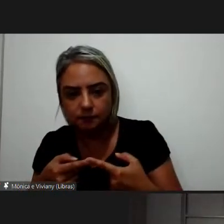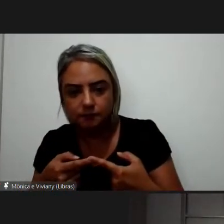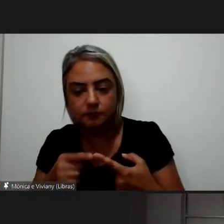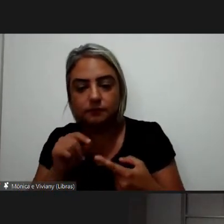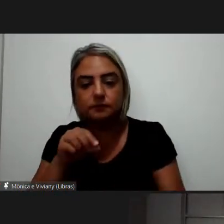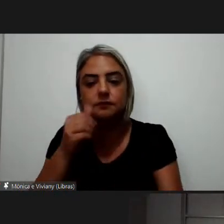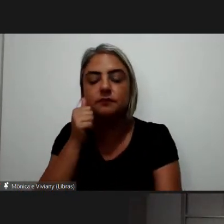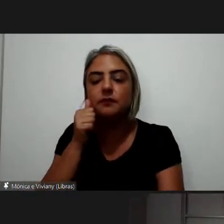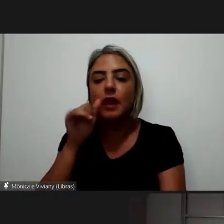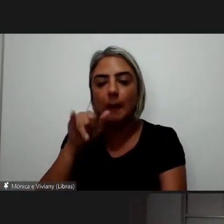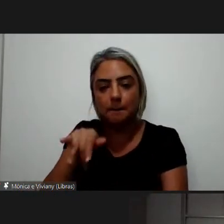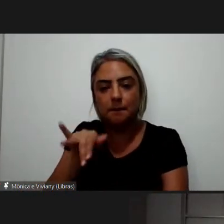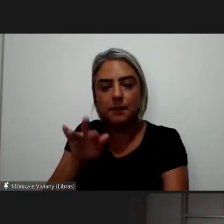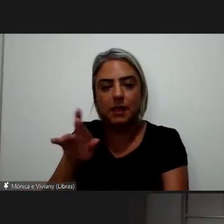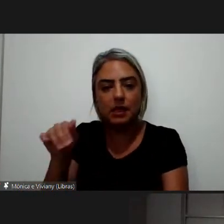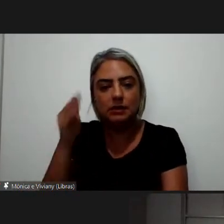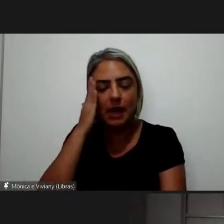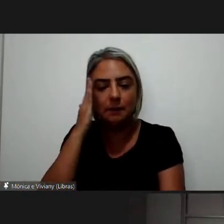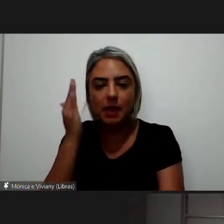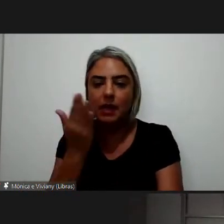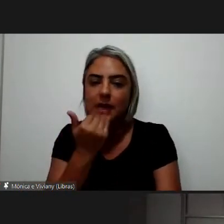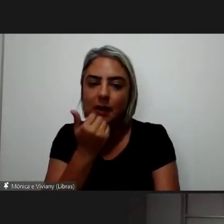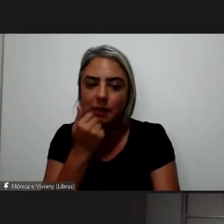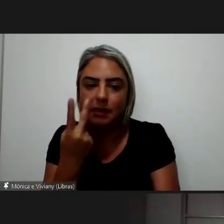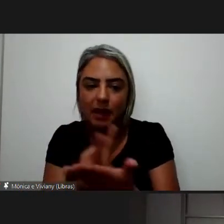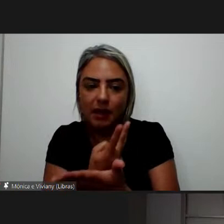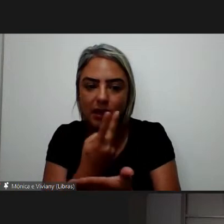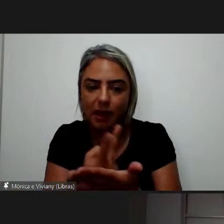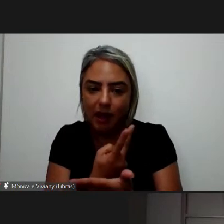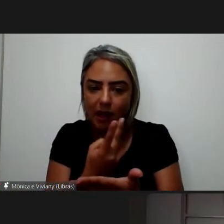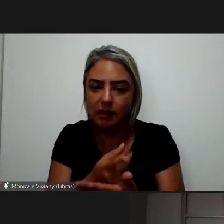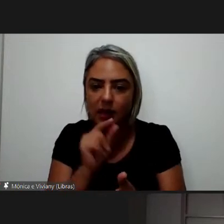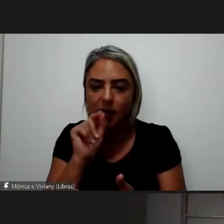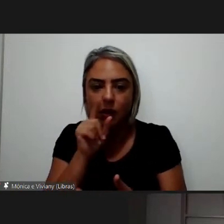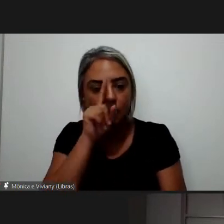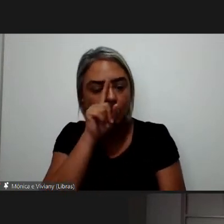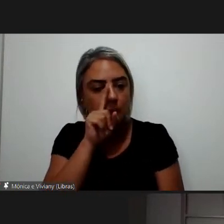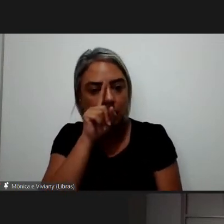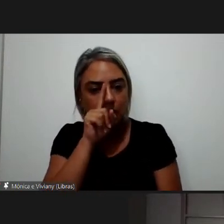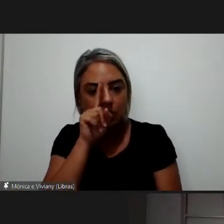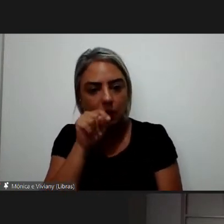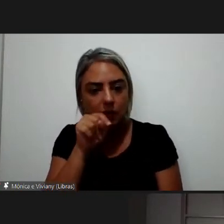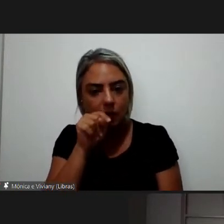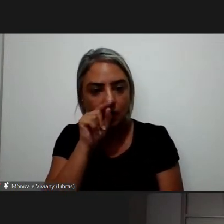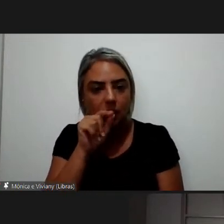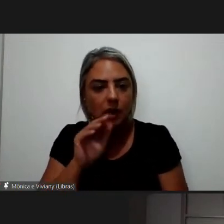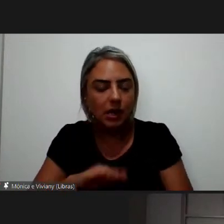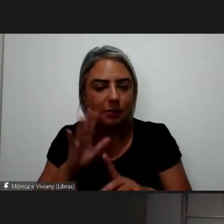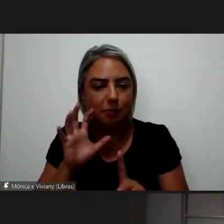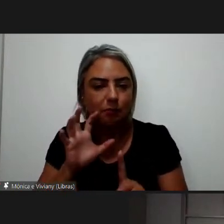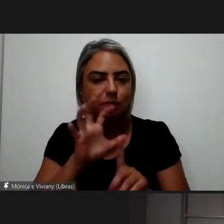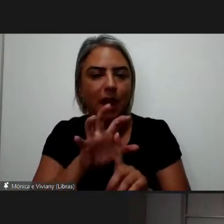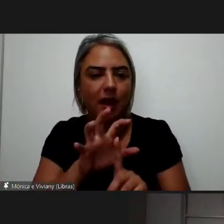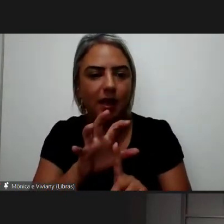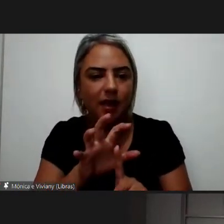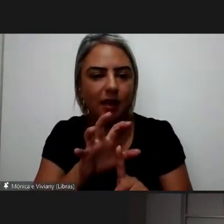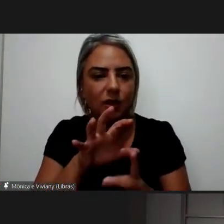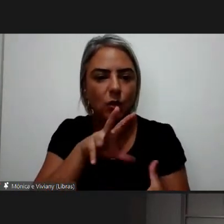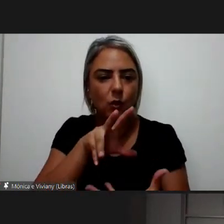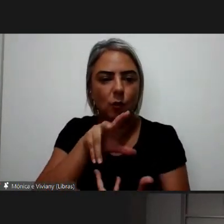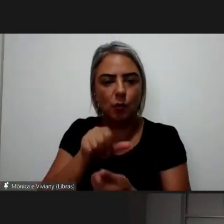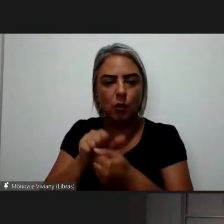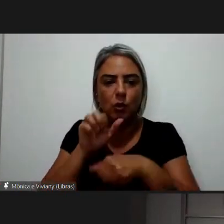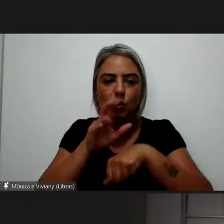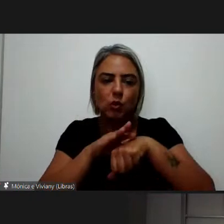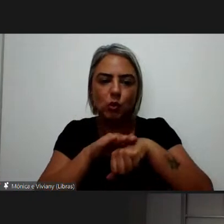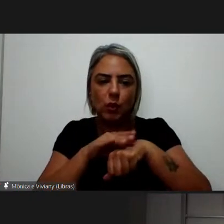question for your debate. Miriam, considering that inadequate nutrition and risk is a risk factor that most impact